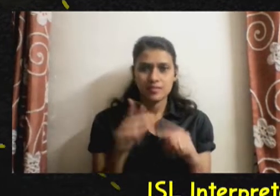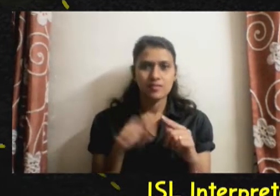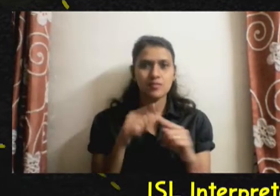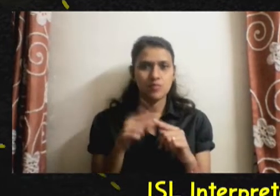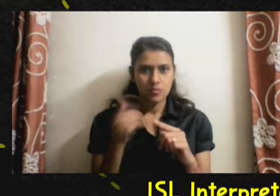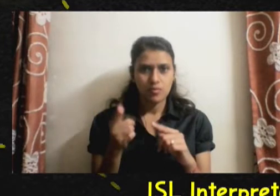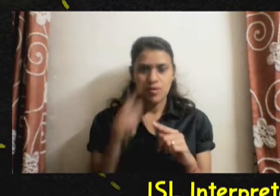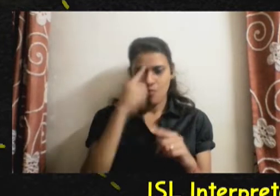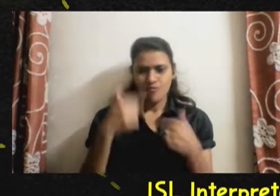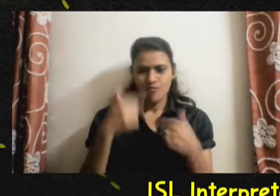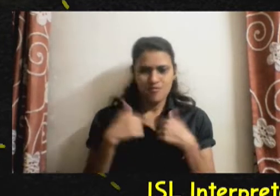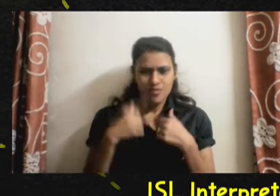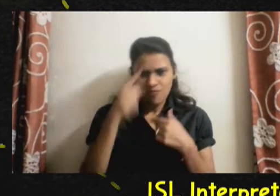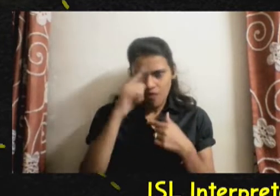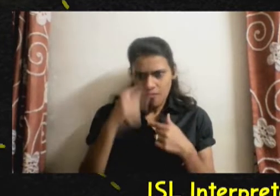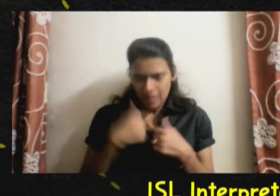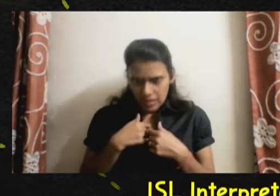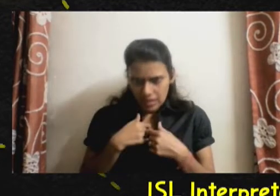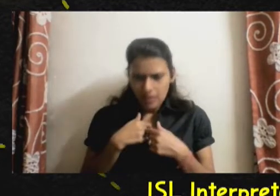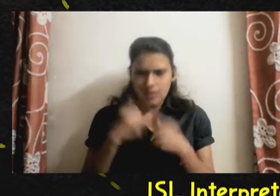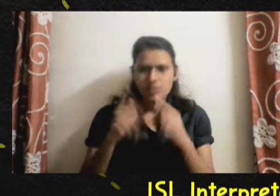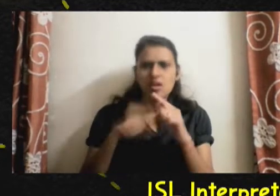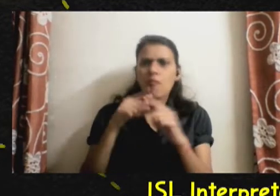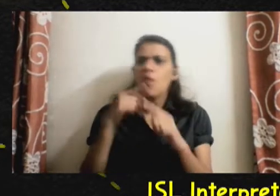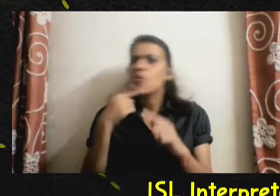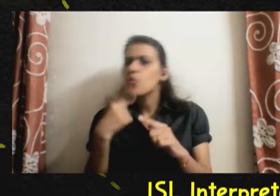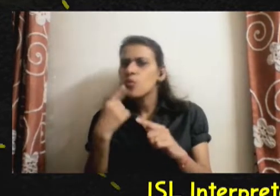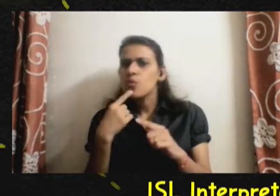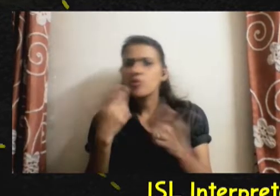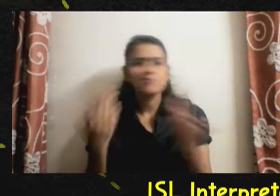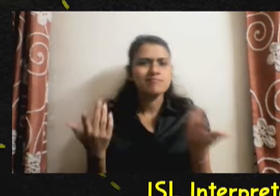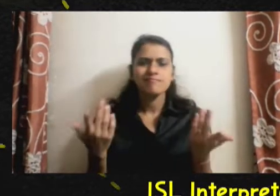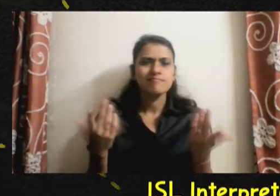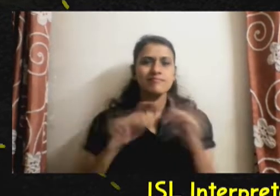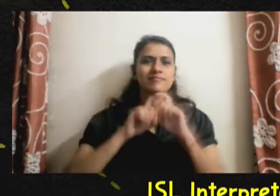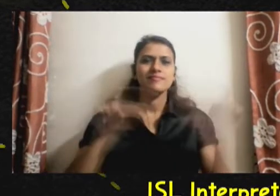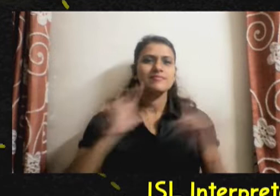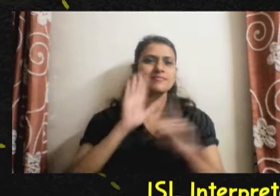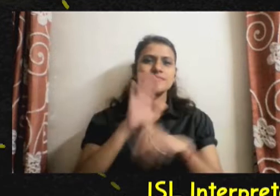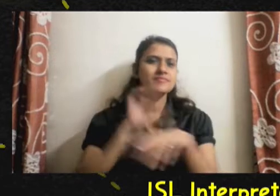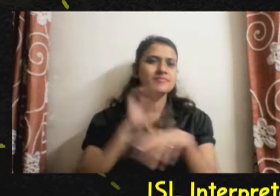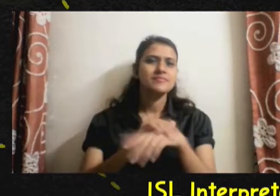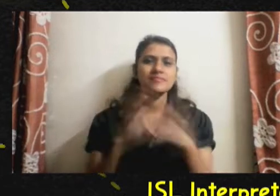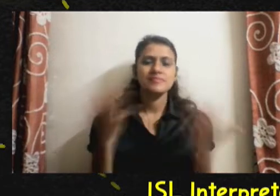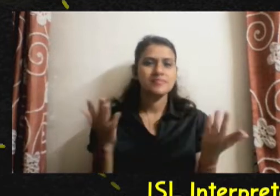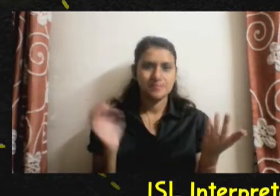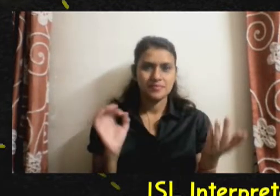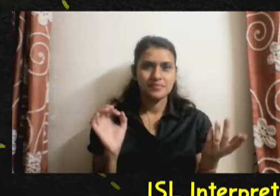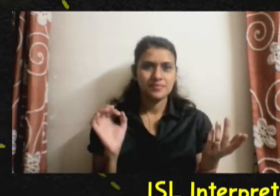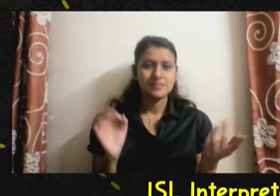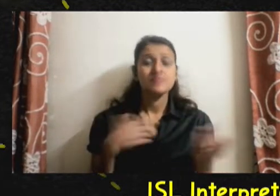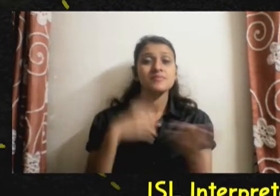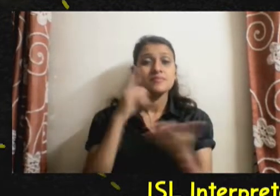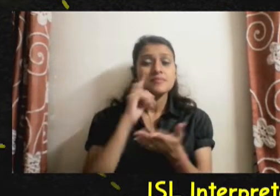about me. And really, you know, that's where the need to try and ask